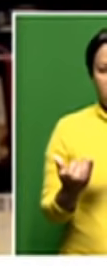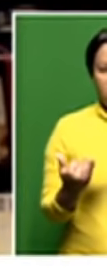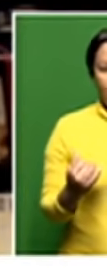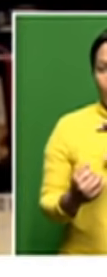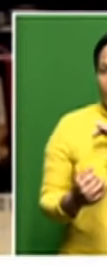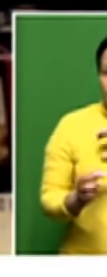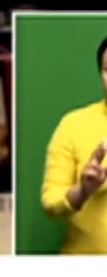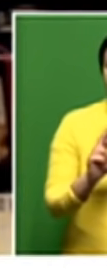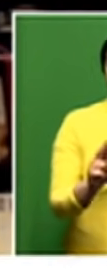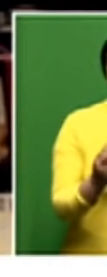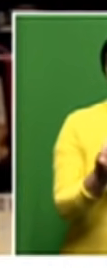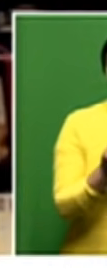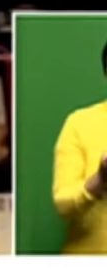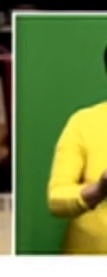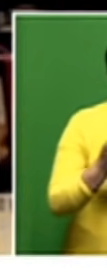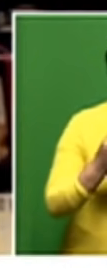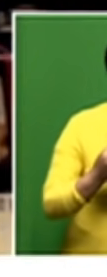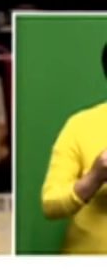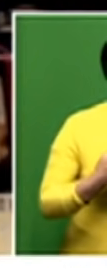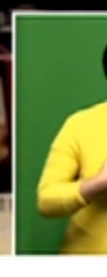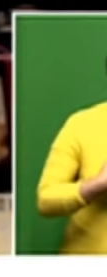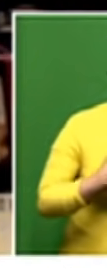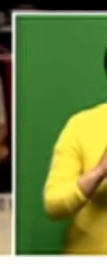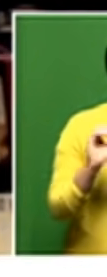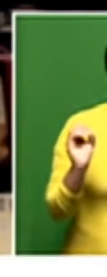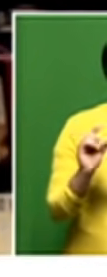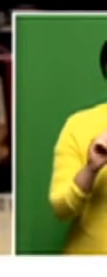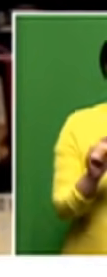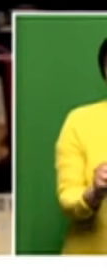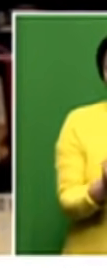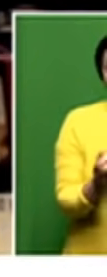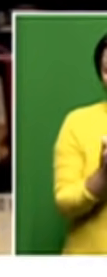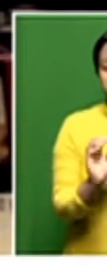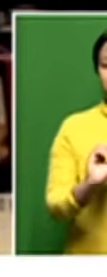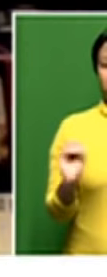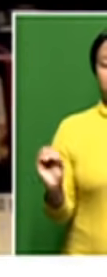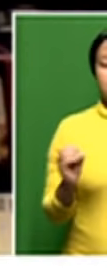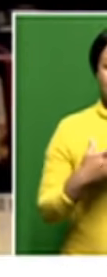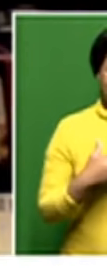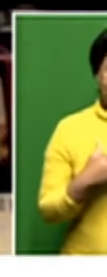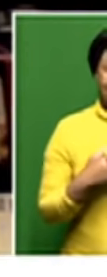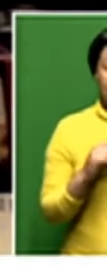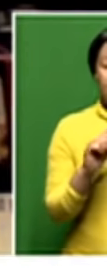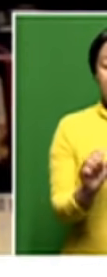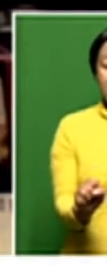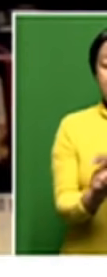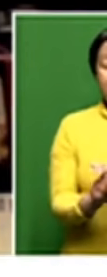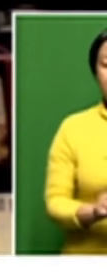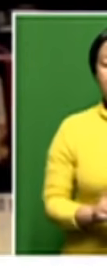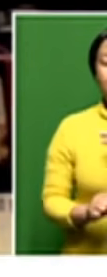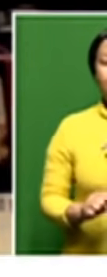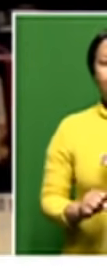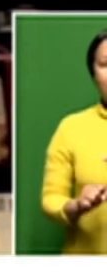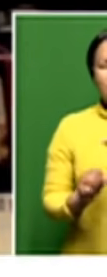reported. So we want to make sure that none of that happens. And the health impacts of pathogens going into